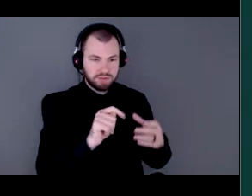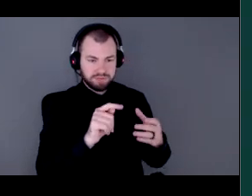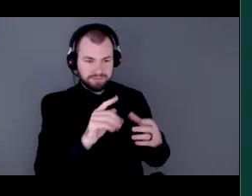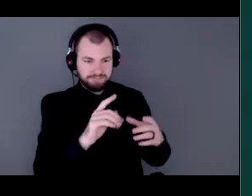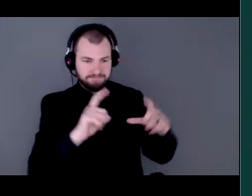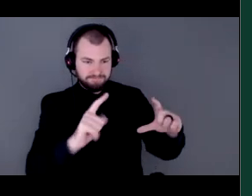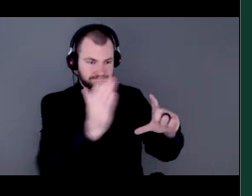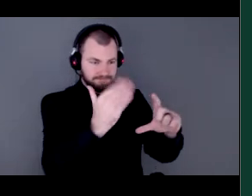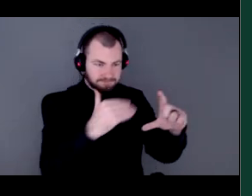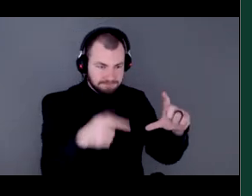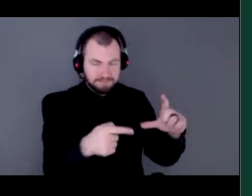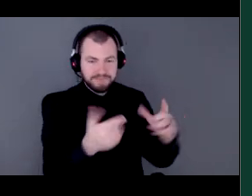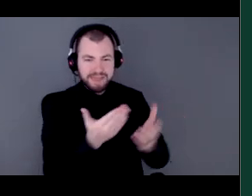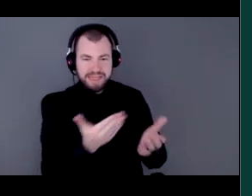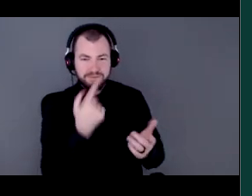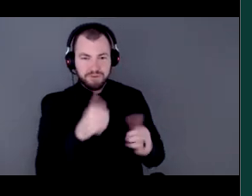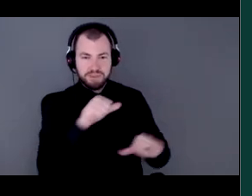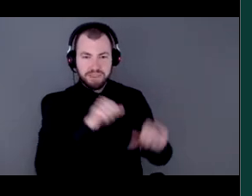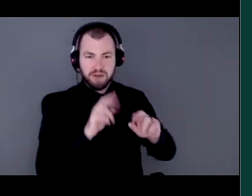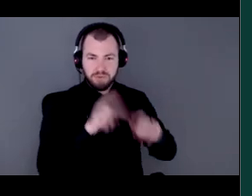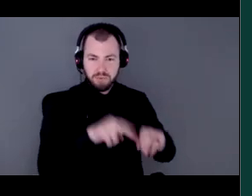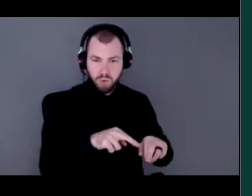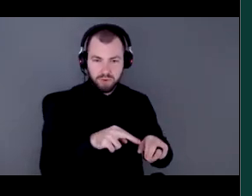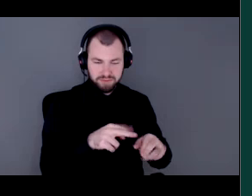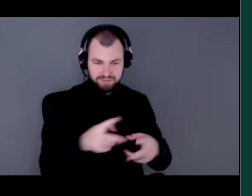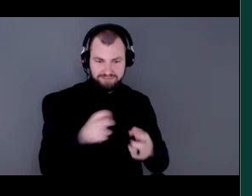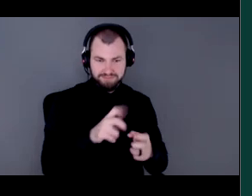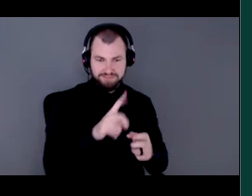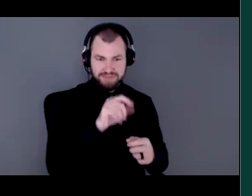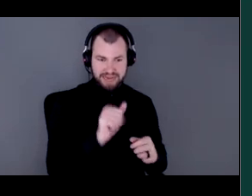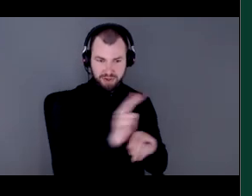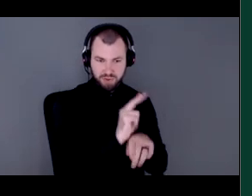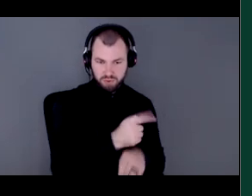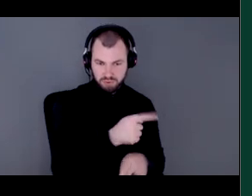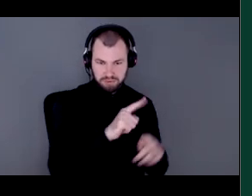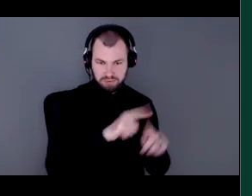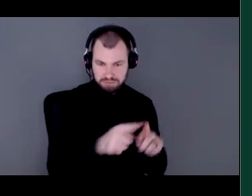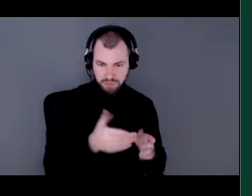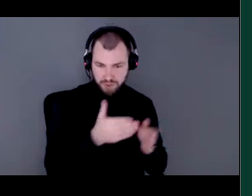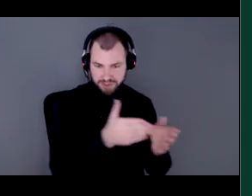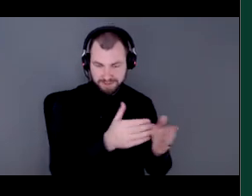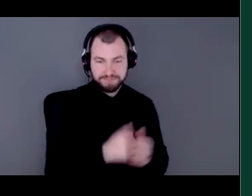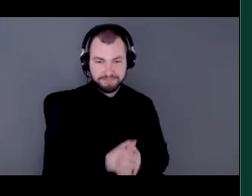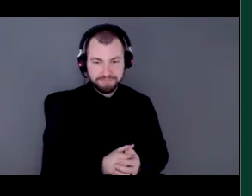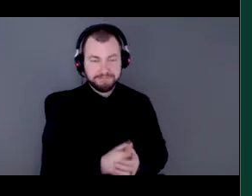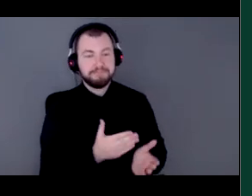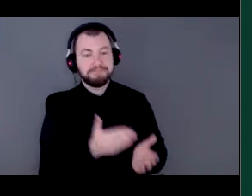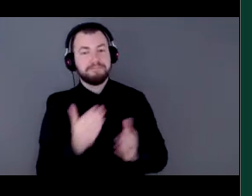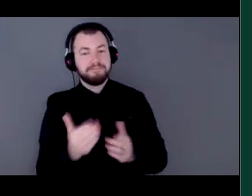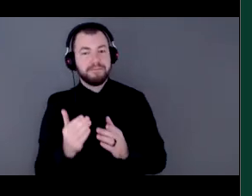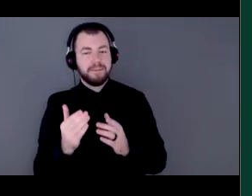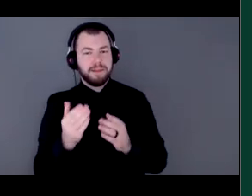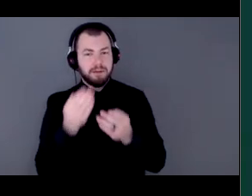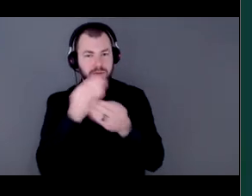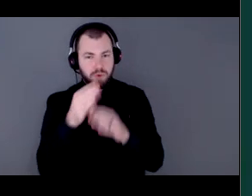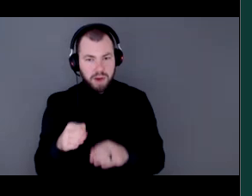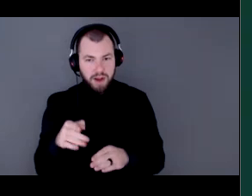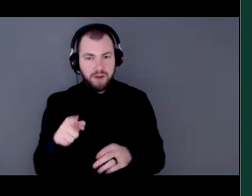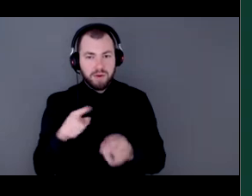things that they want to do with this. Next slide. And then it's broken down into, like up here, how many, you